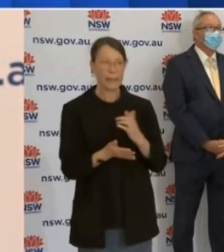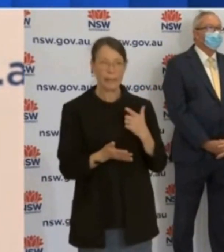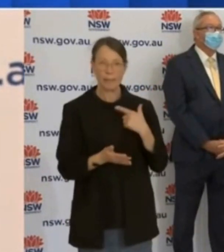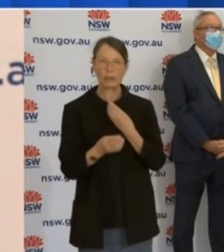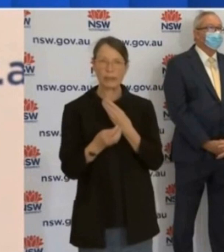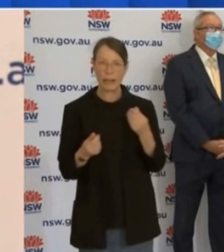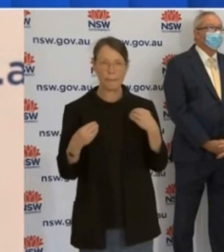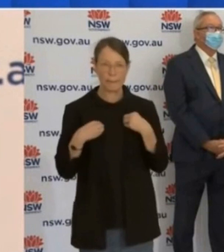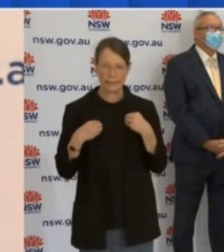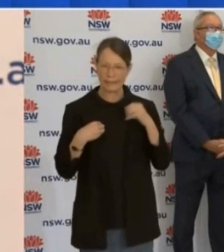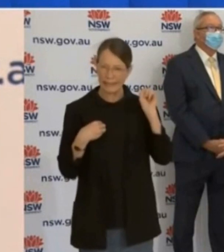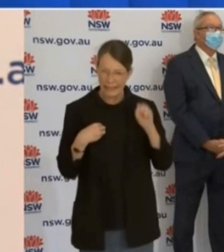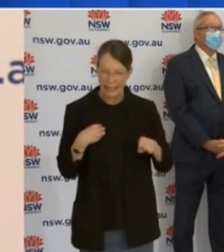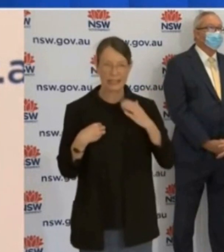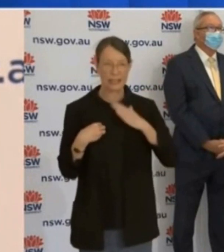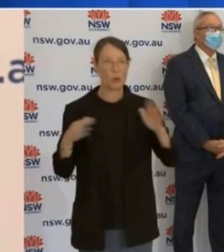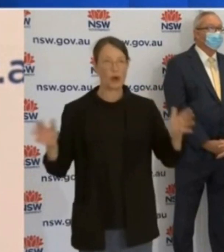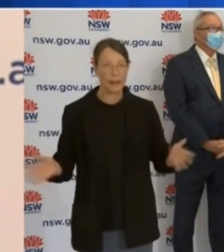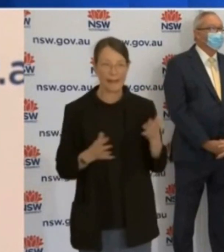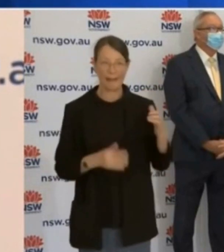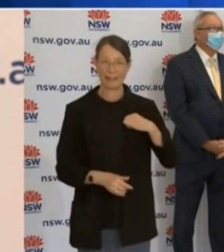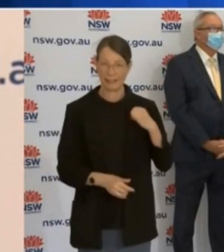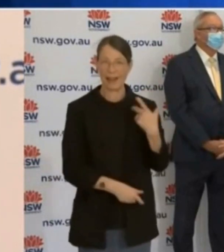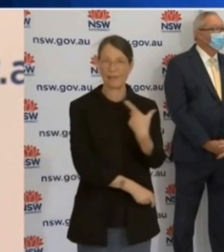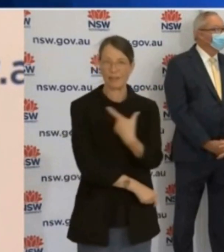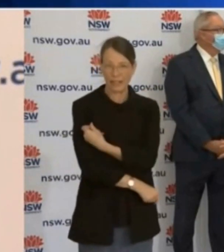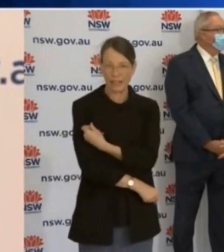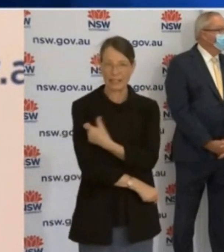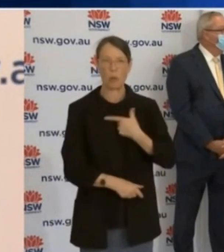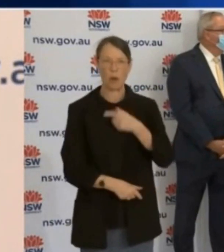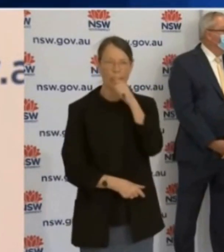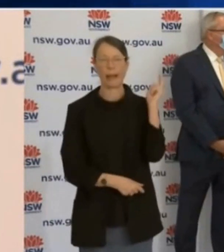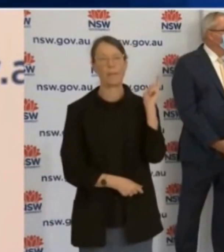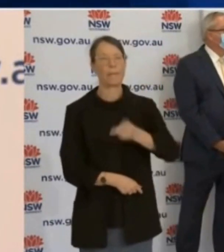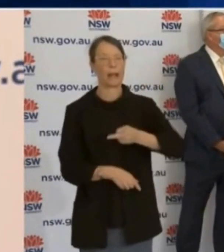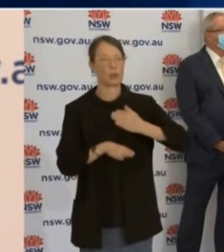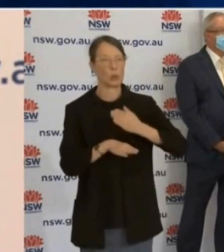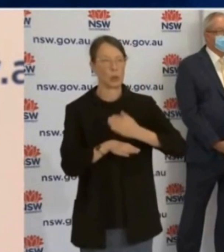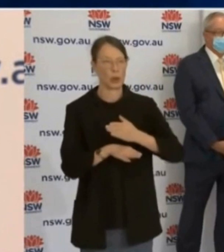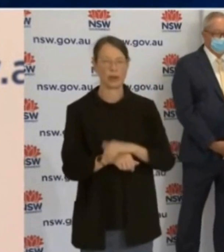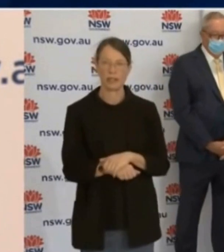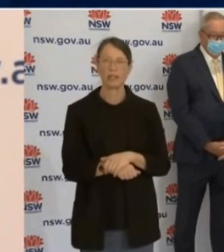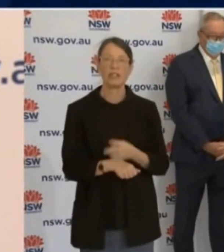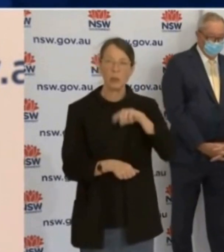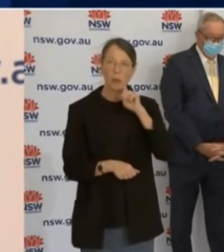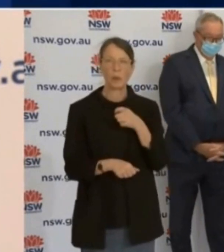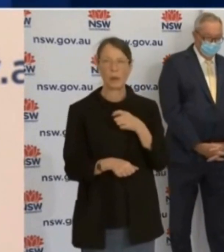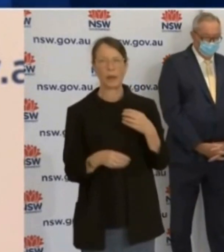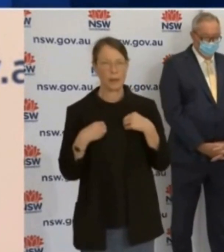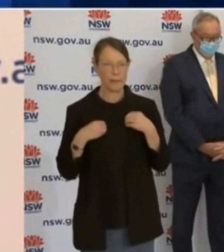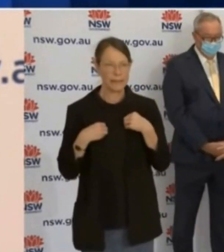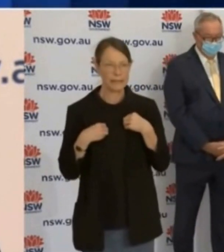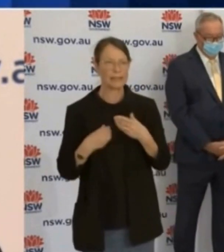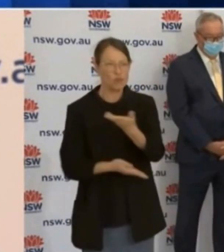businesses do want to see and encourage their employees to get vaccinated and get them back to work. And so we'll be working with industry on our plans